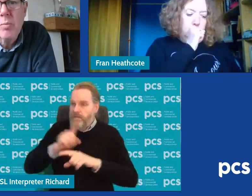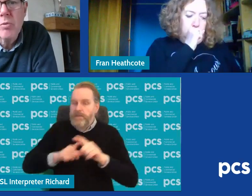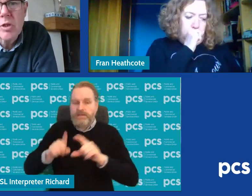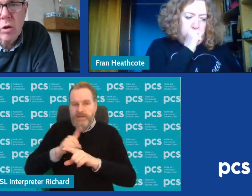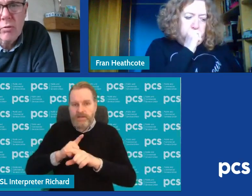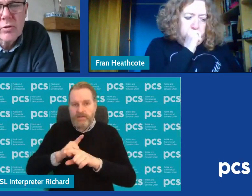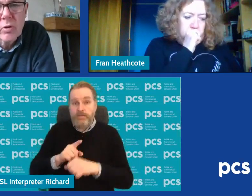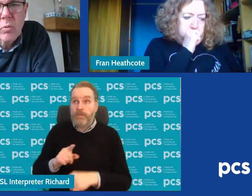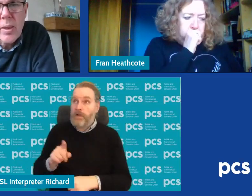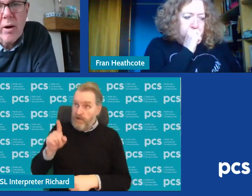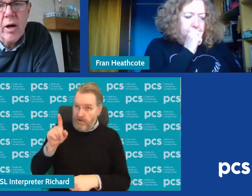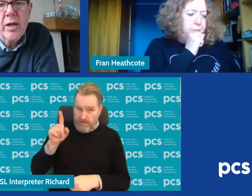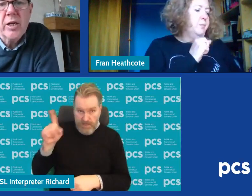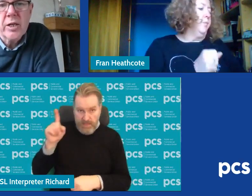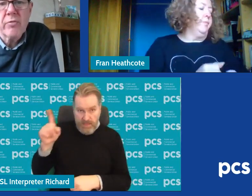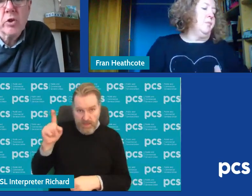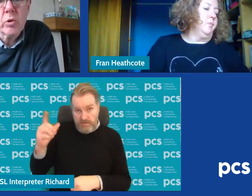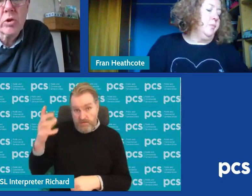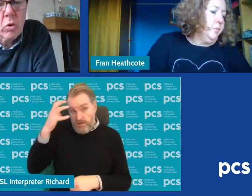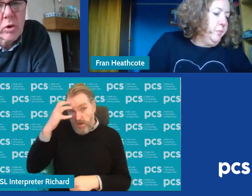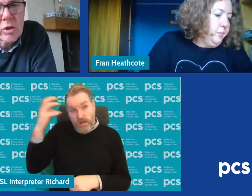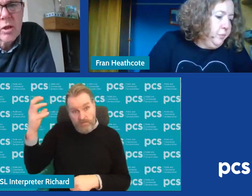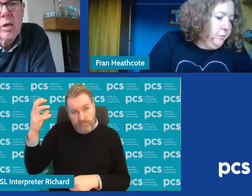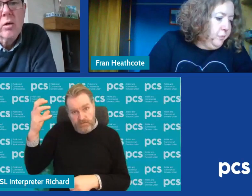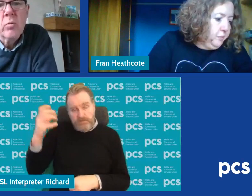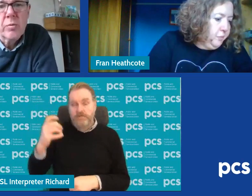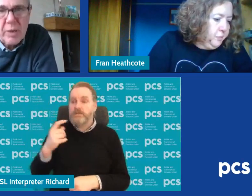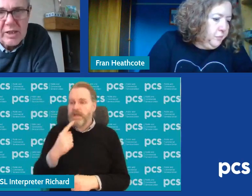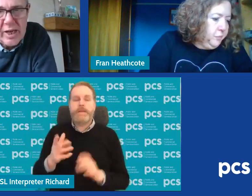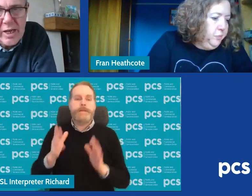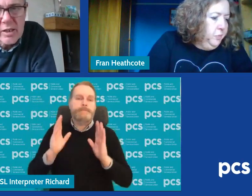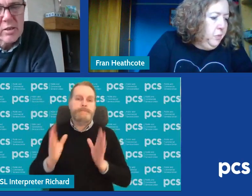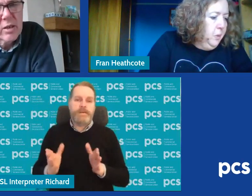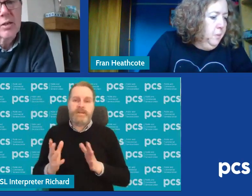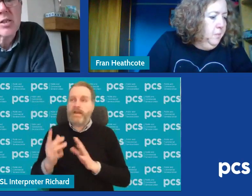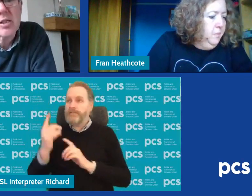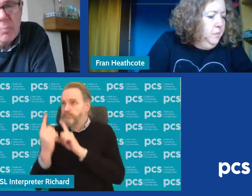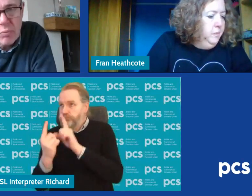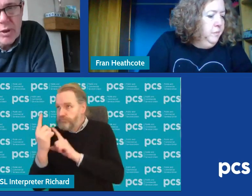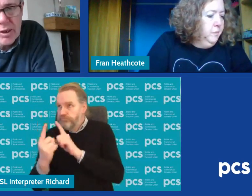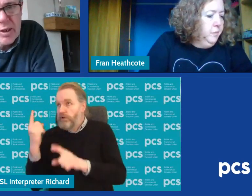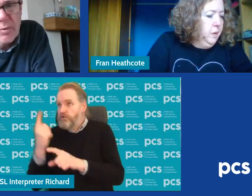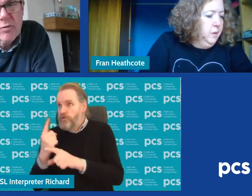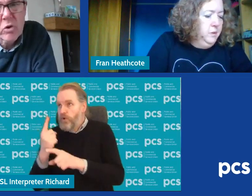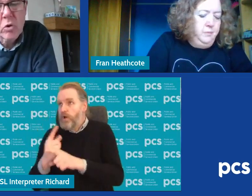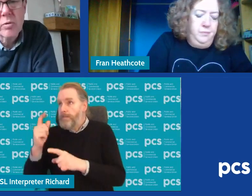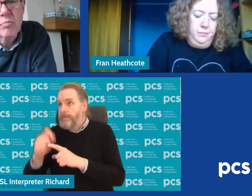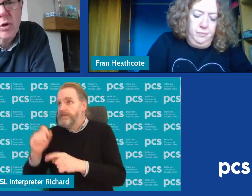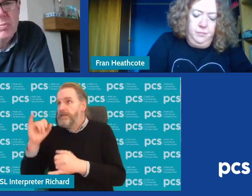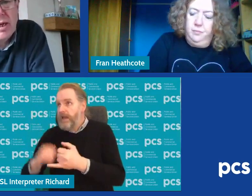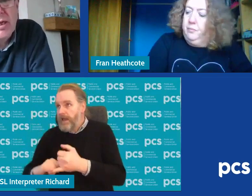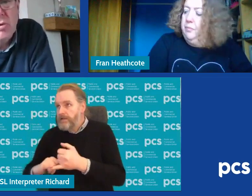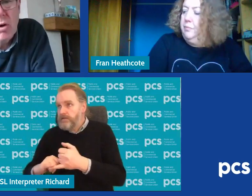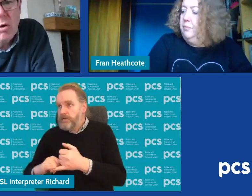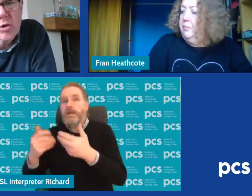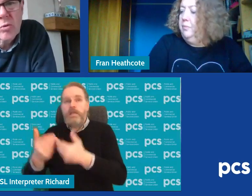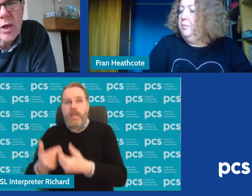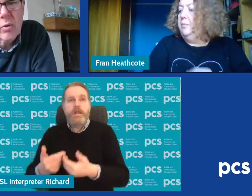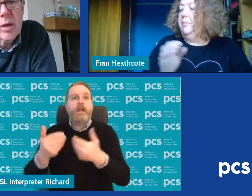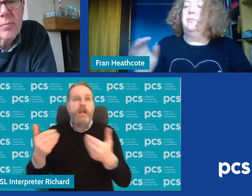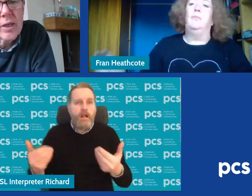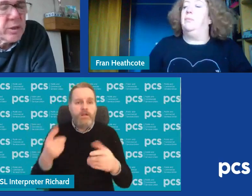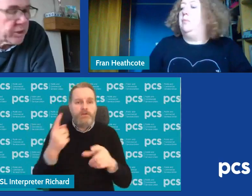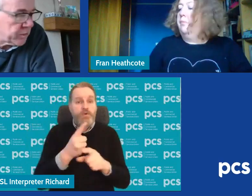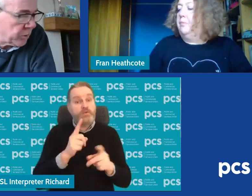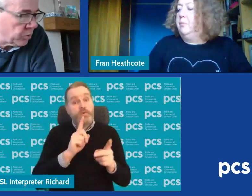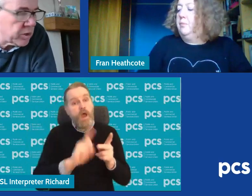can only be resolved in individual talks with PCS, and separately they will have talks with Prospect, who are also